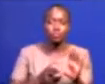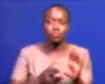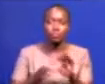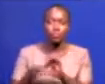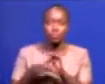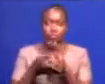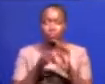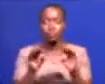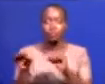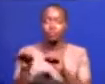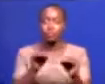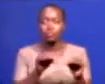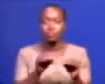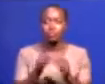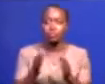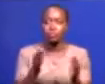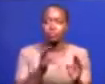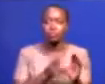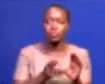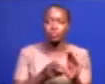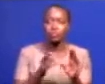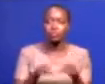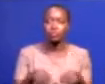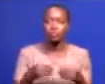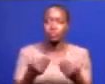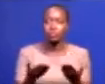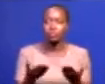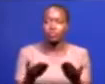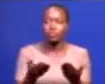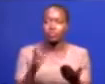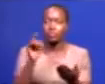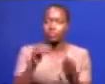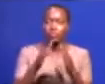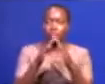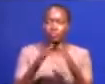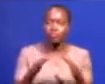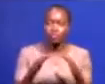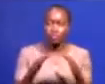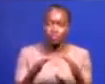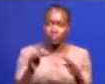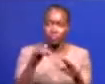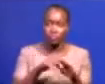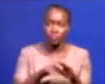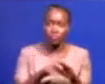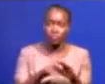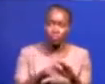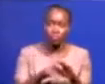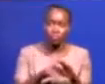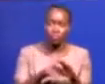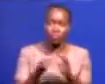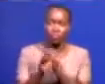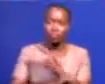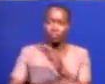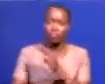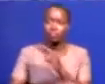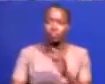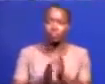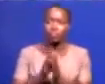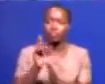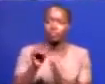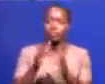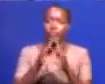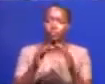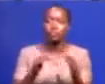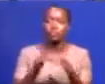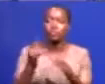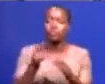movement is a big participant in provision of affordable housing in the country. Affordable housing is one